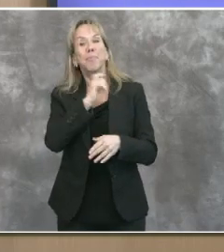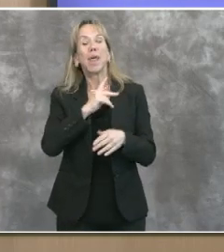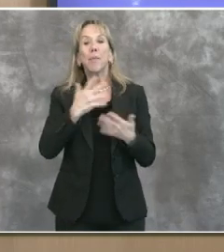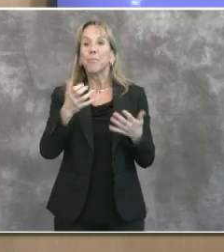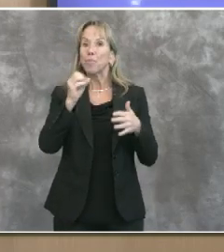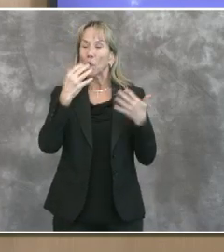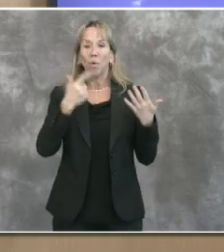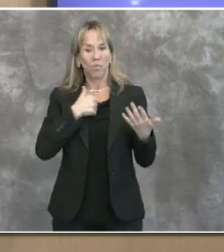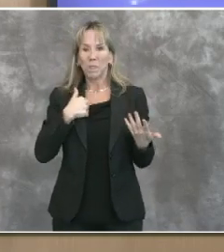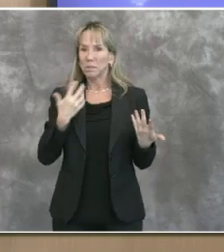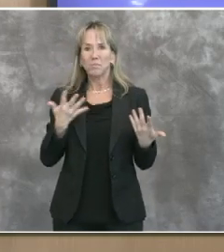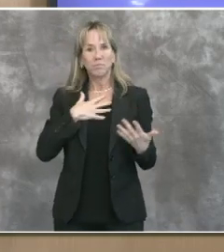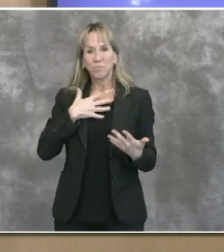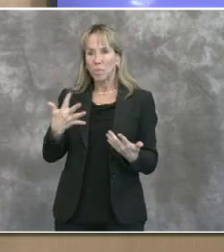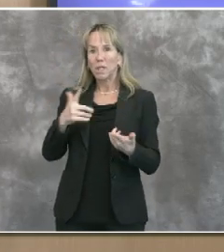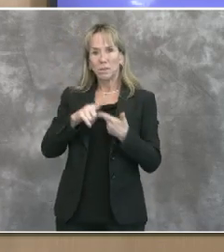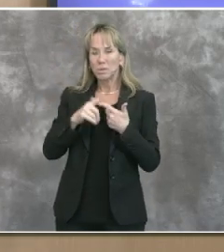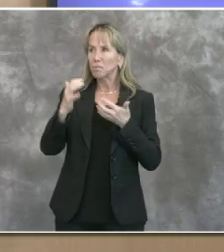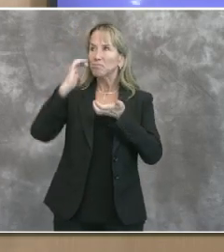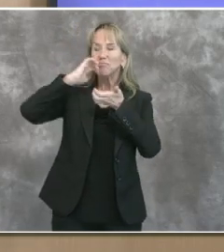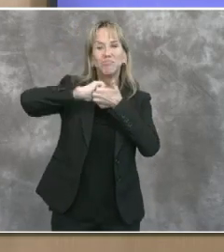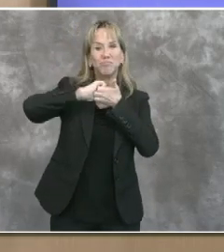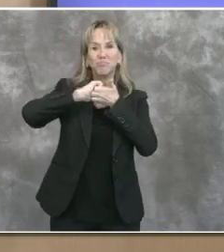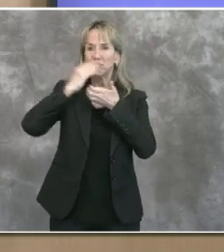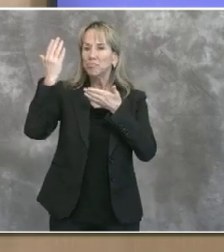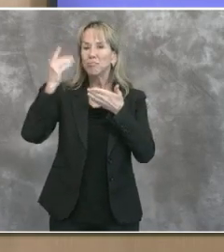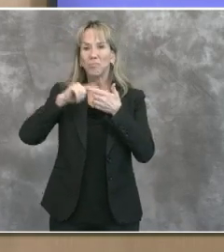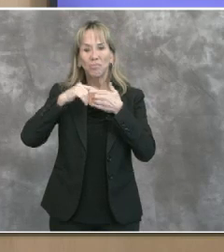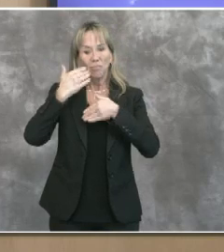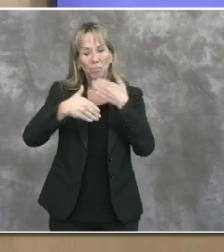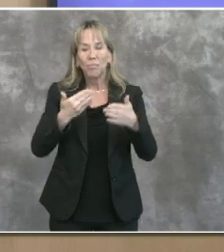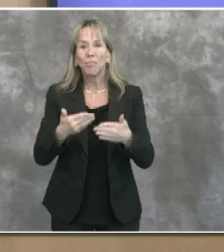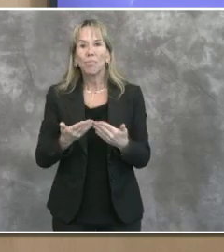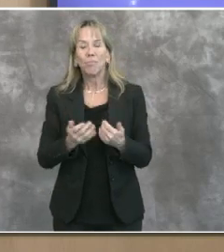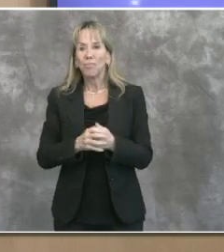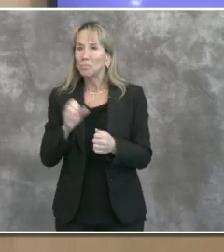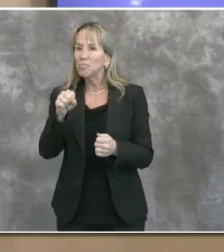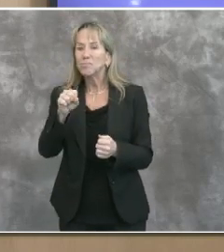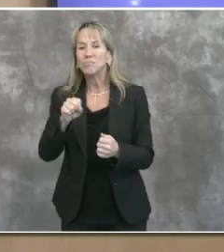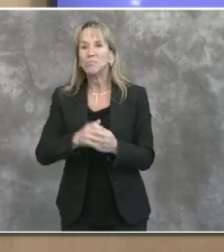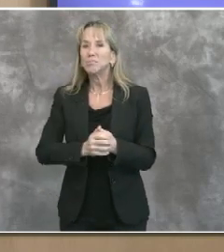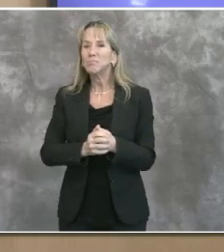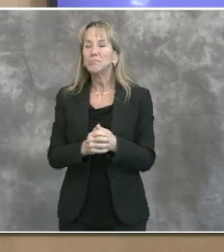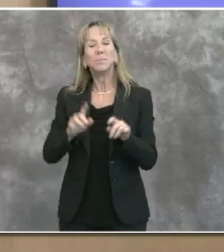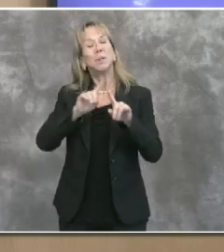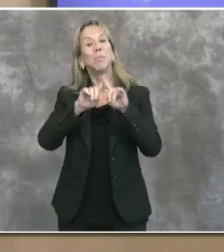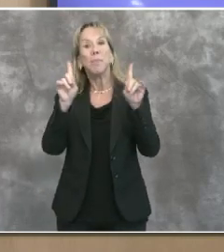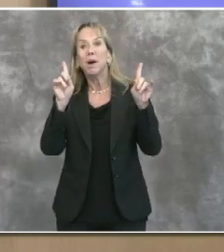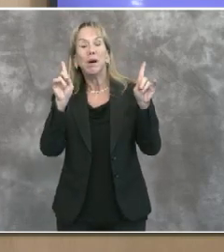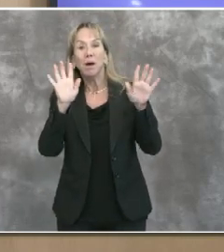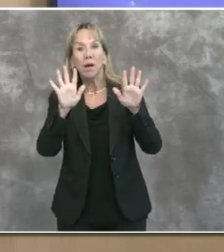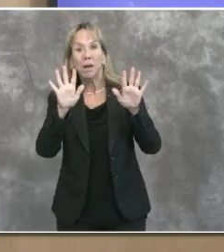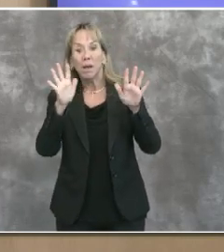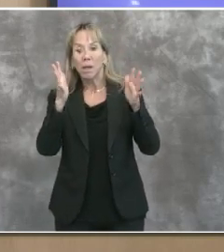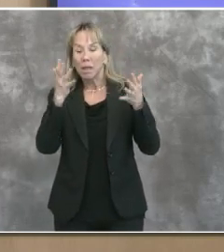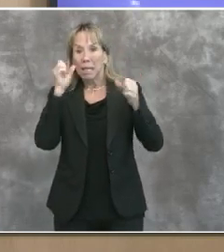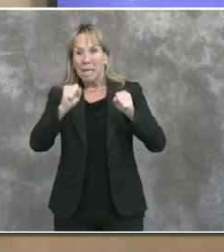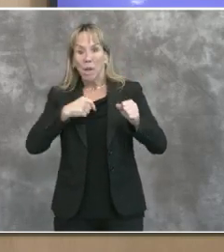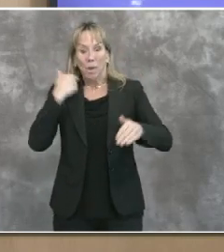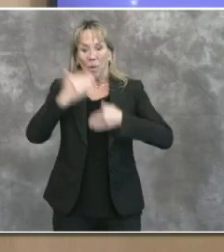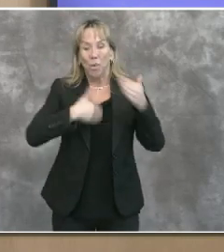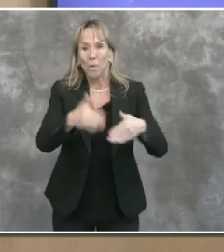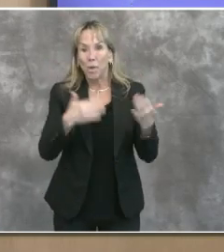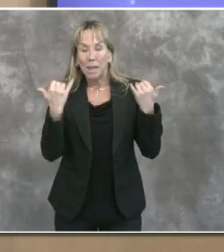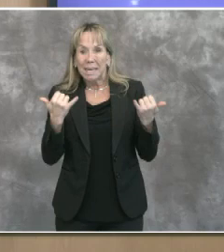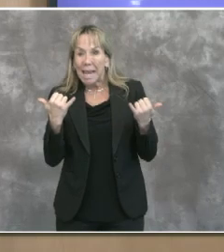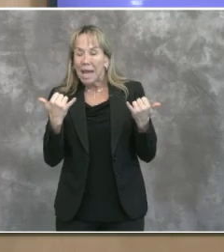region's obligation to set the stage for the future action. But again, to reiterate, any ability to move forward into a new phase